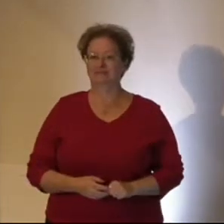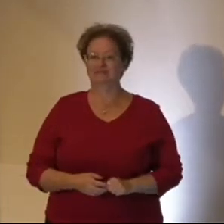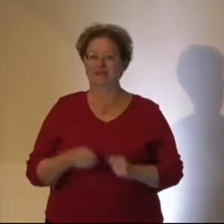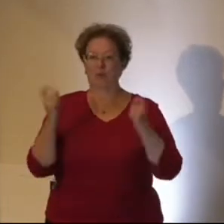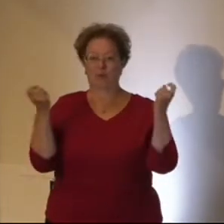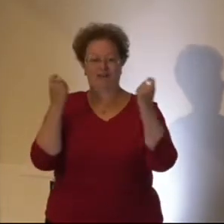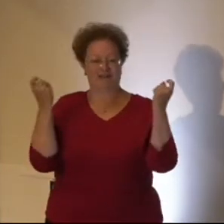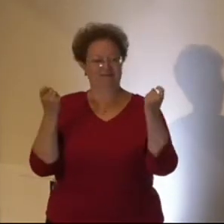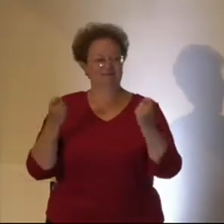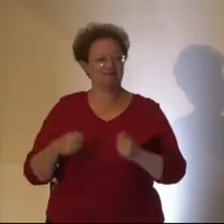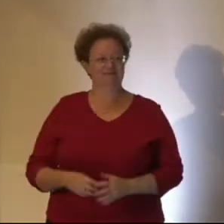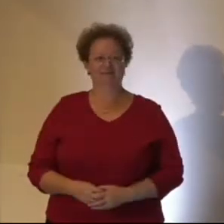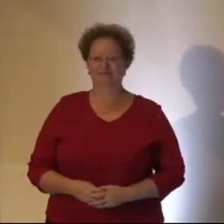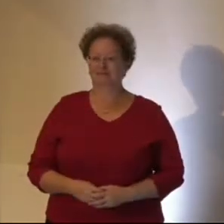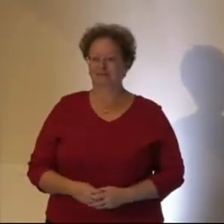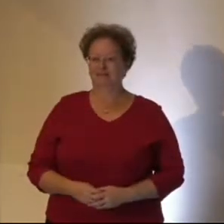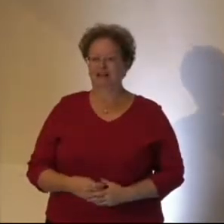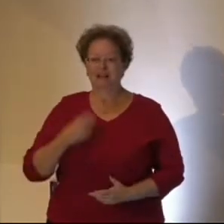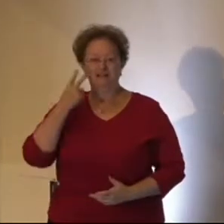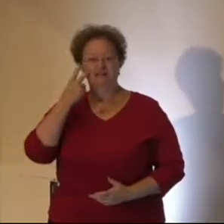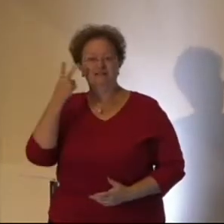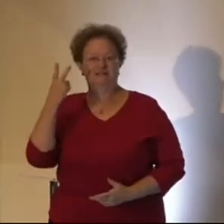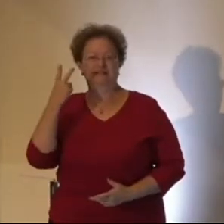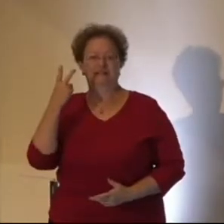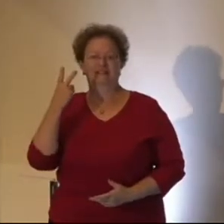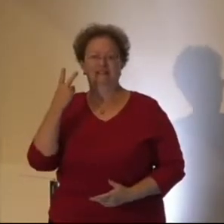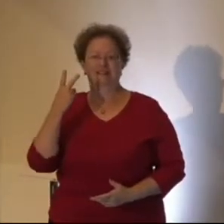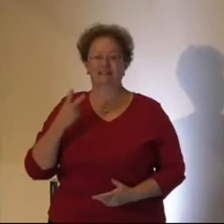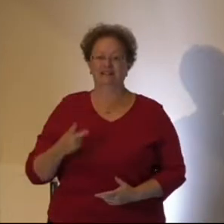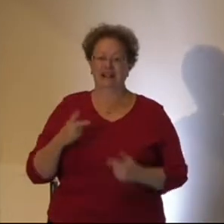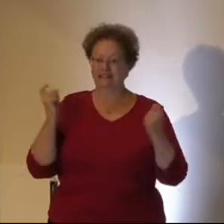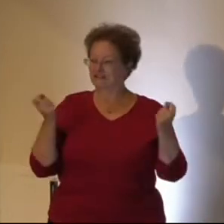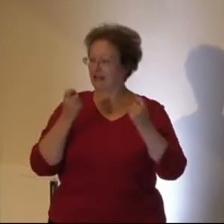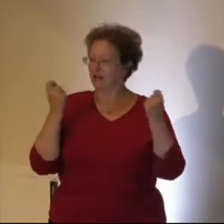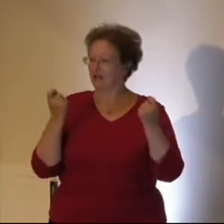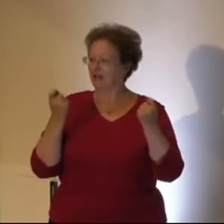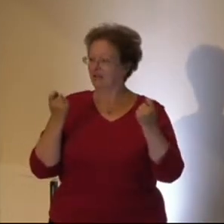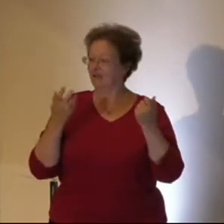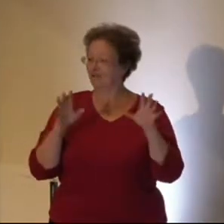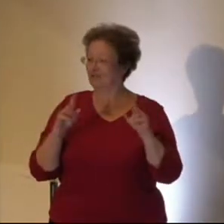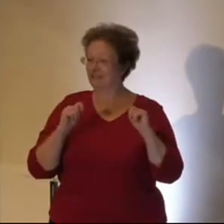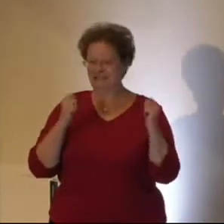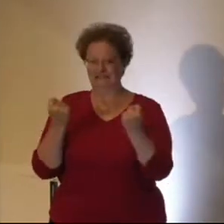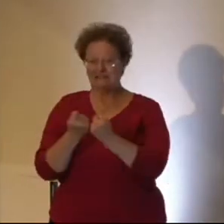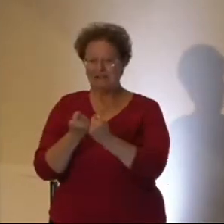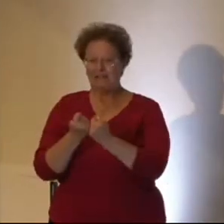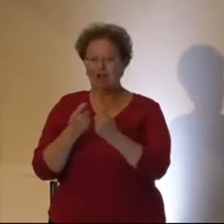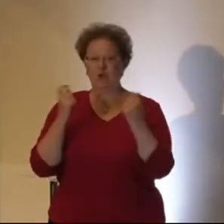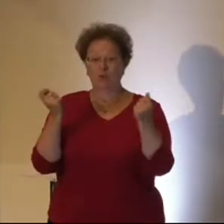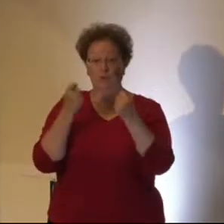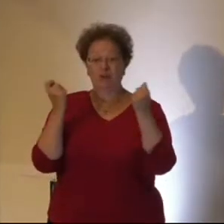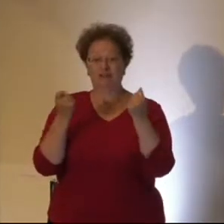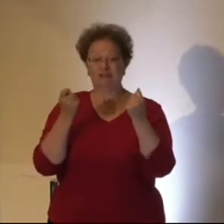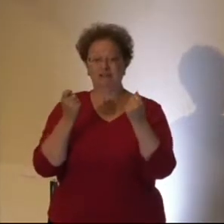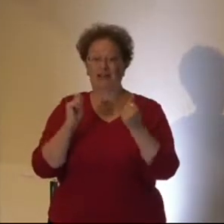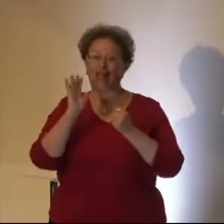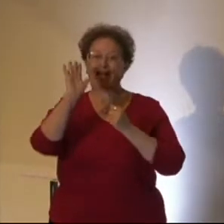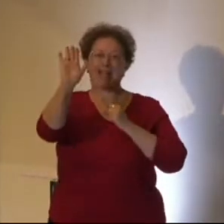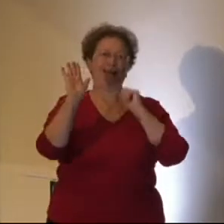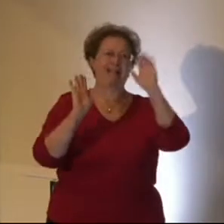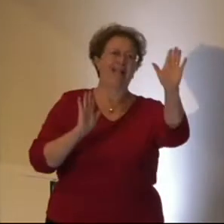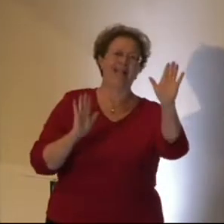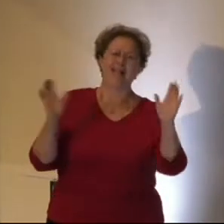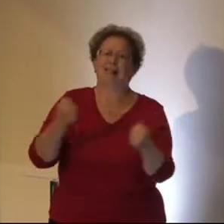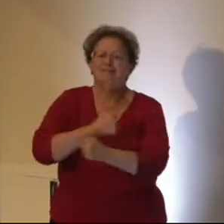Series. You've probably seen baseball fans and how they celebrate after their team wins. They're high-fiving,